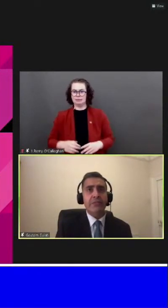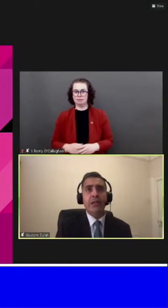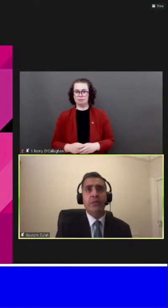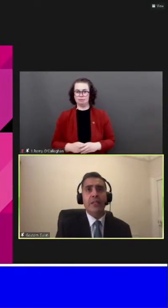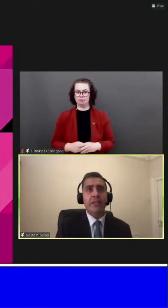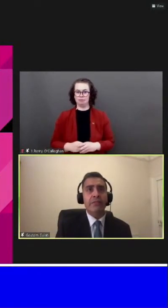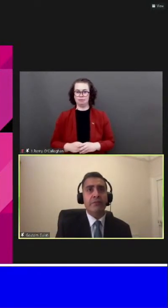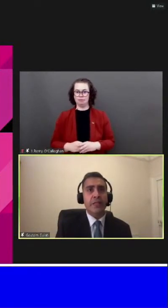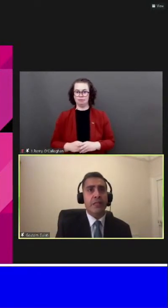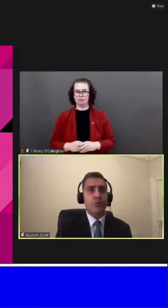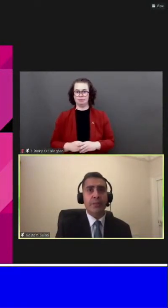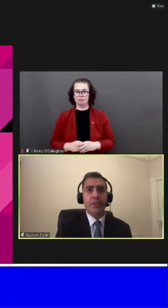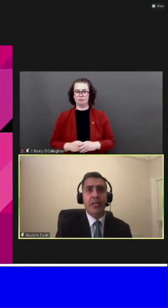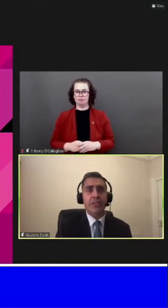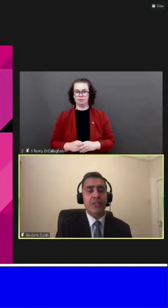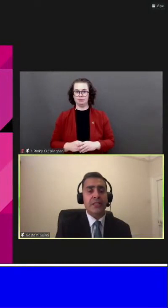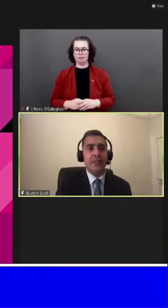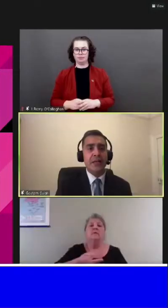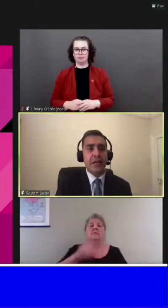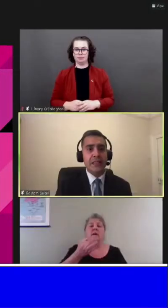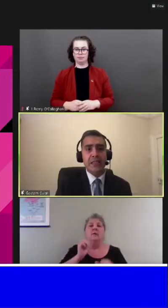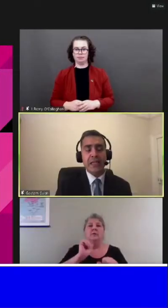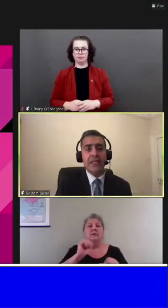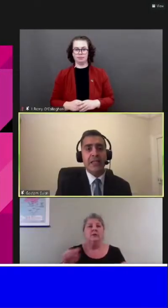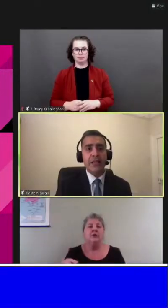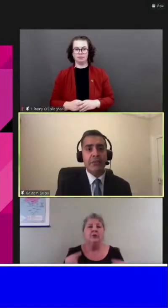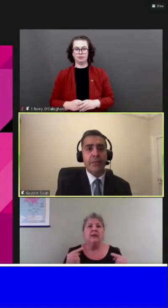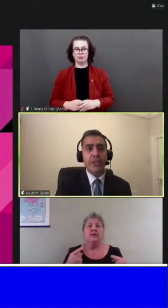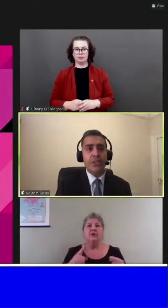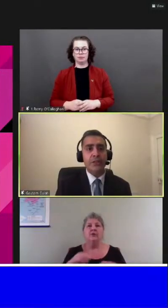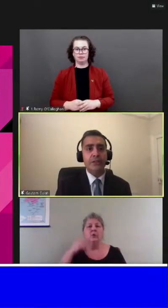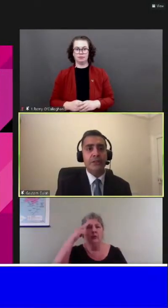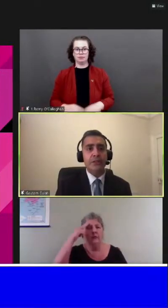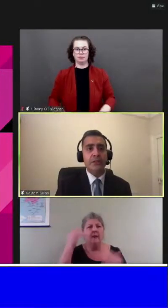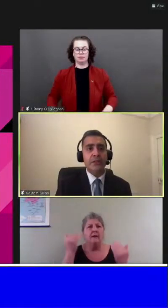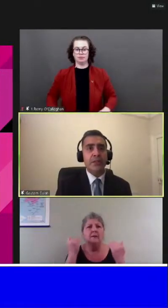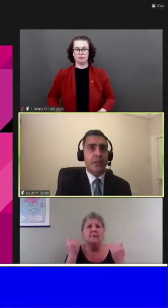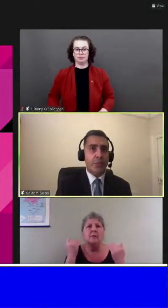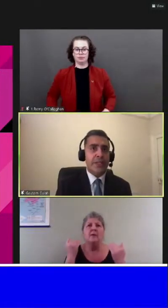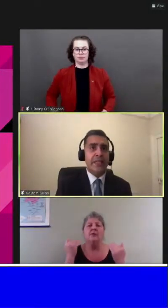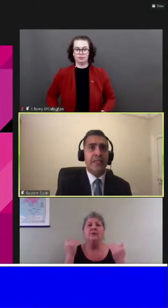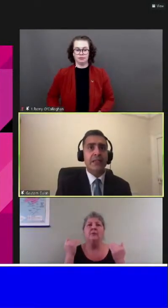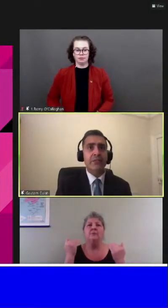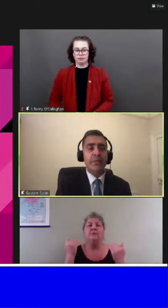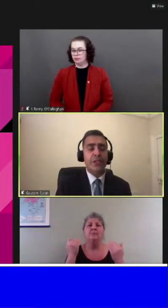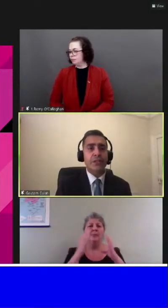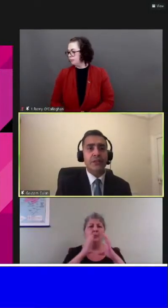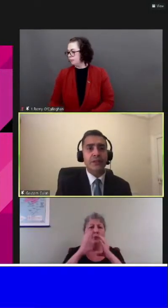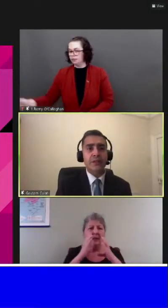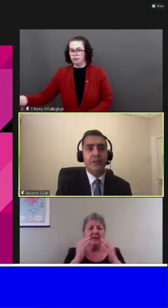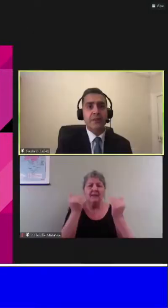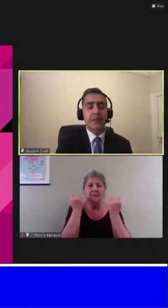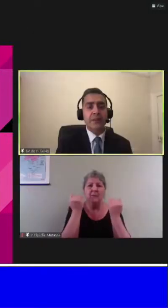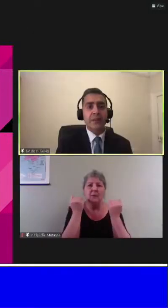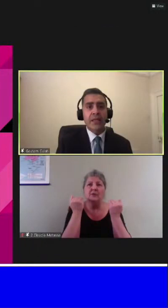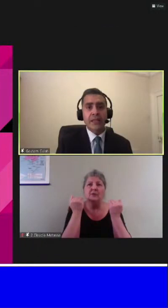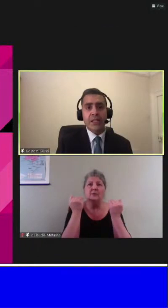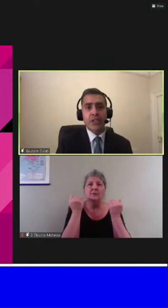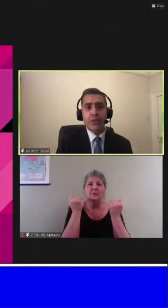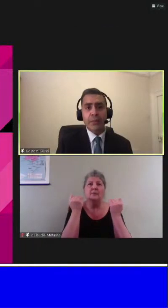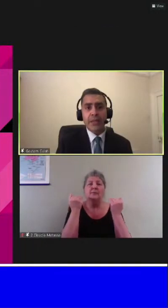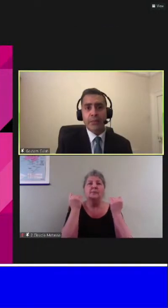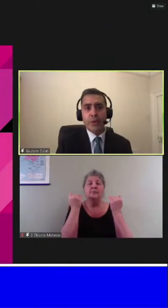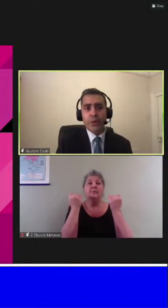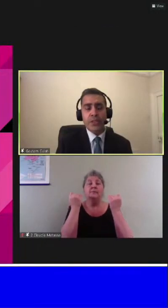Our study found that they describe challenges understanding information, communicating information.